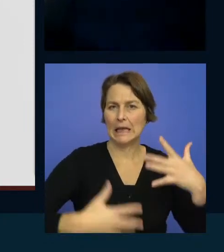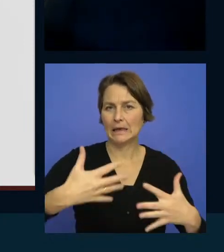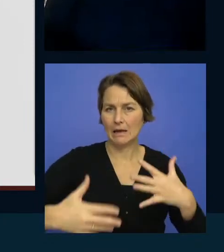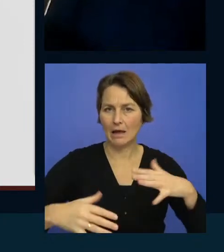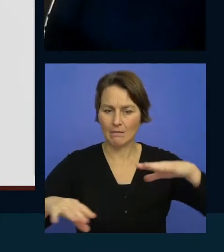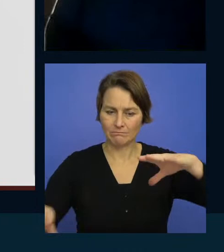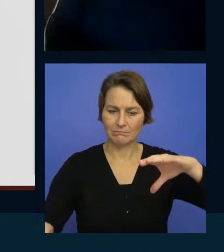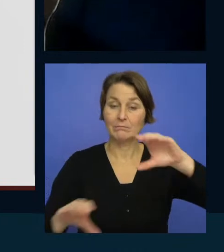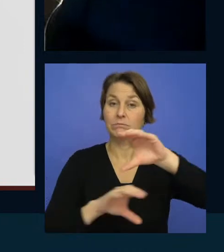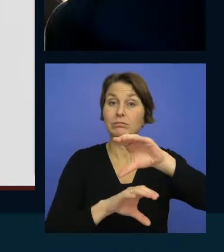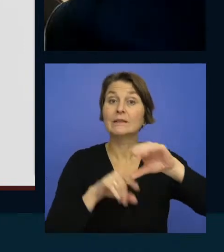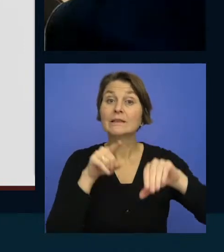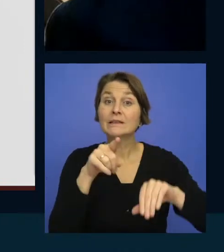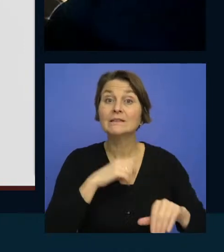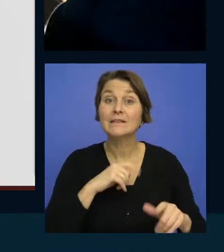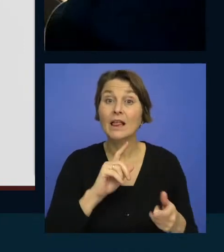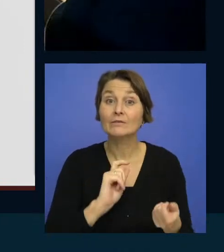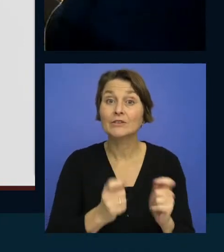that data set